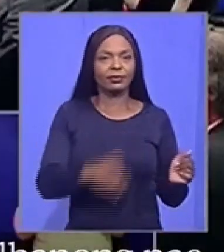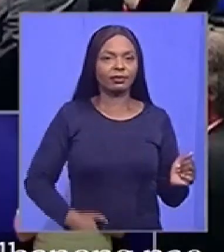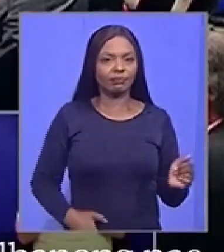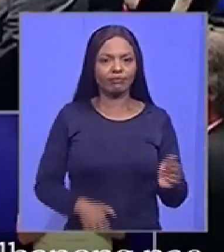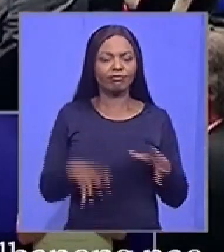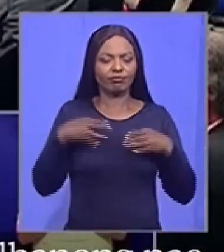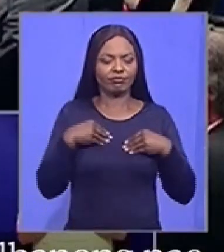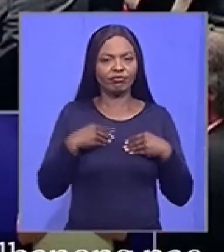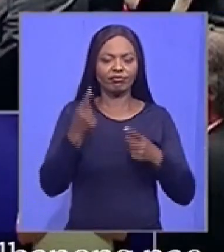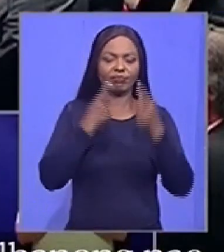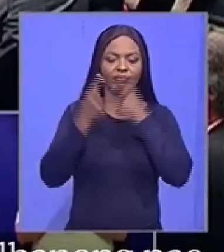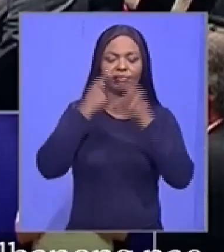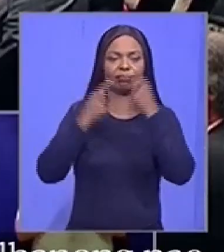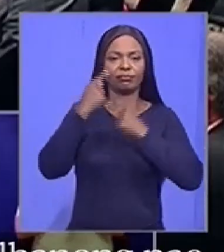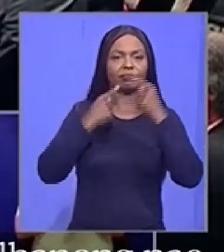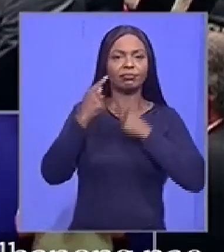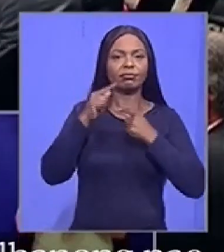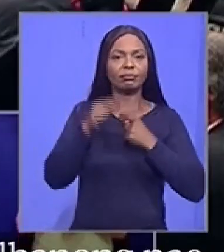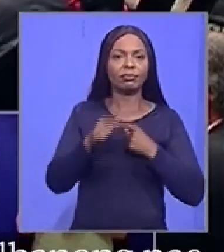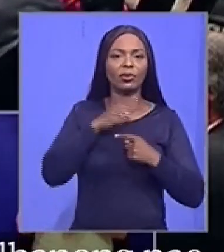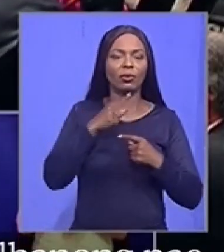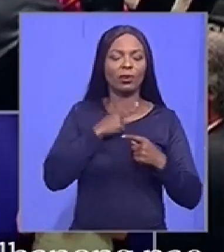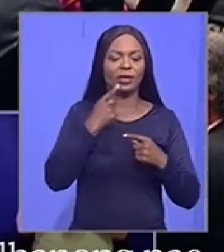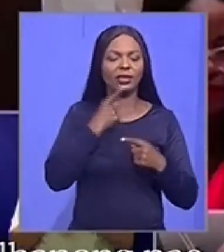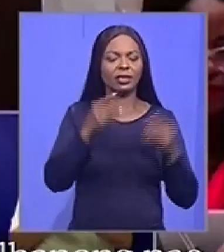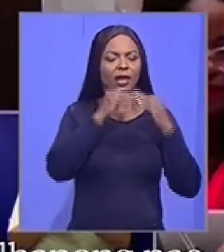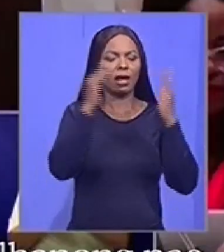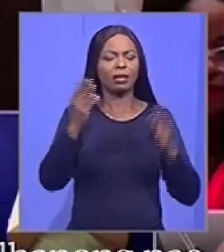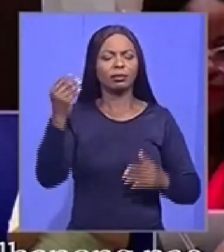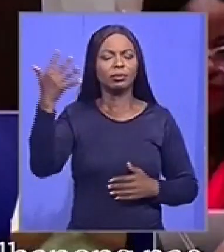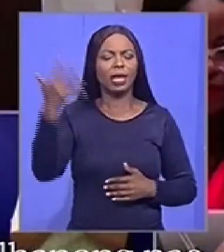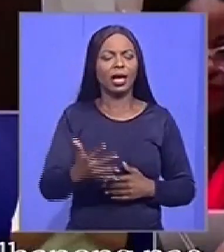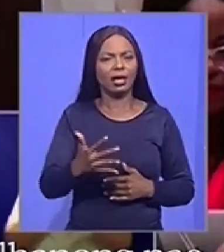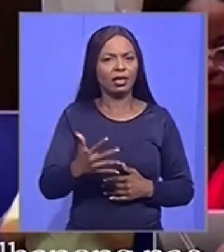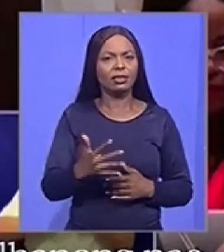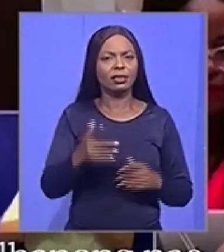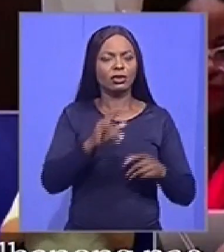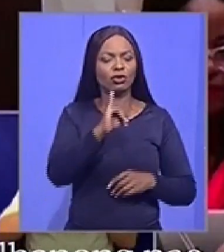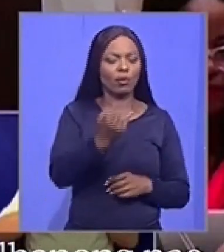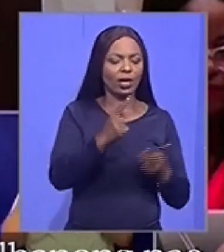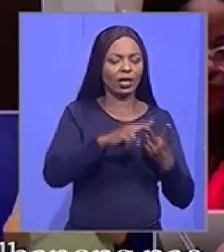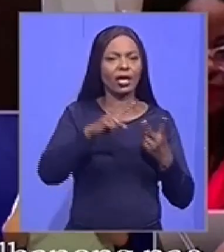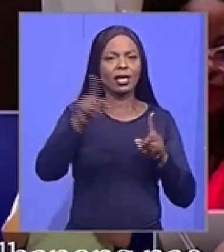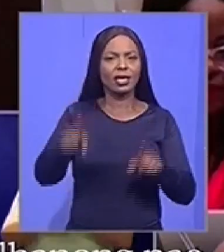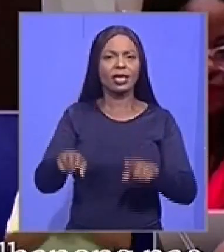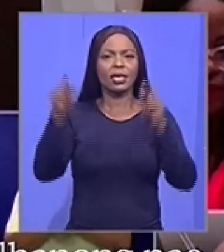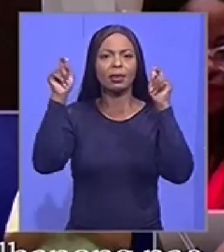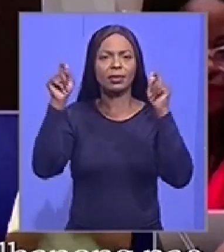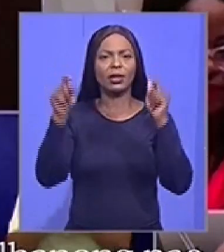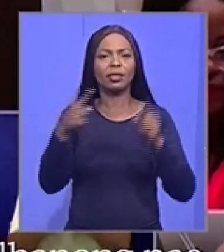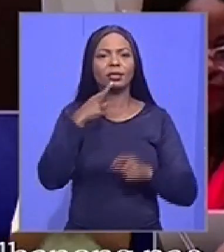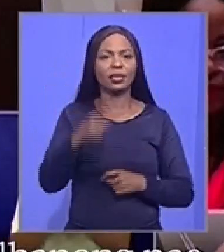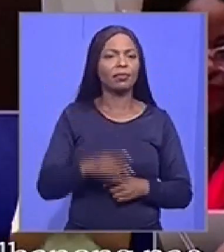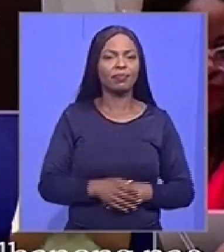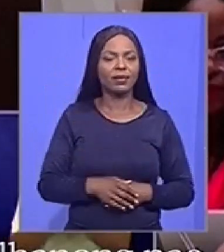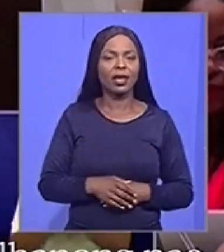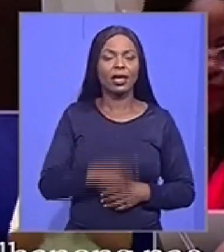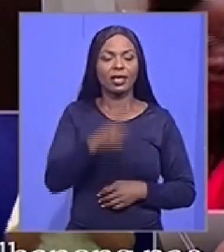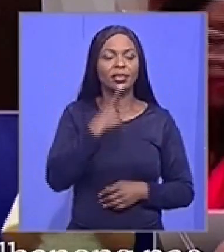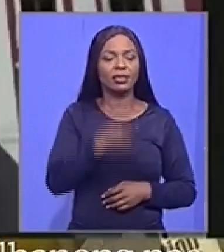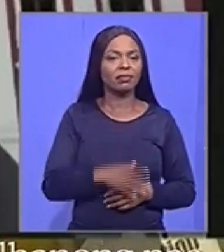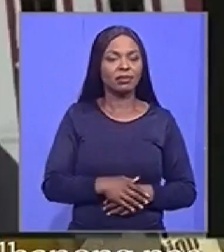tsibogela ditatofatso ka ga matlo a gagwe a manobonobo mono Johannesburg le ka kwa Cape Town a go begwang a betswe ke mokgwanyana wa